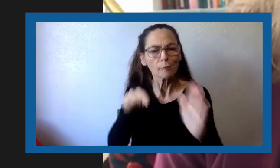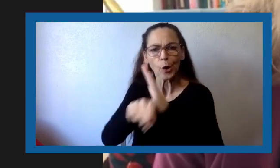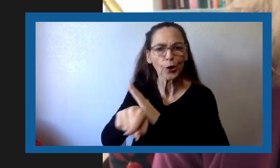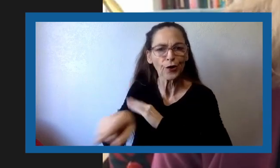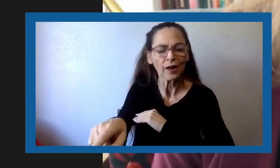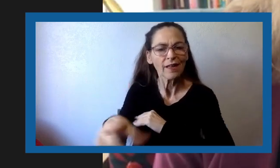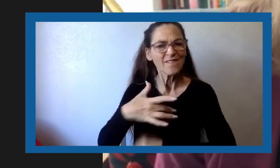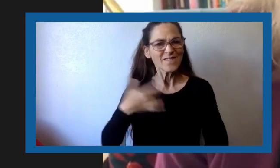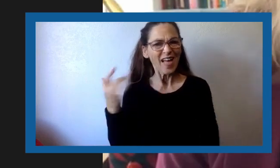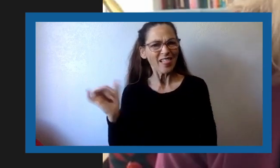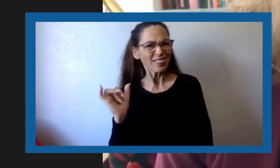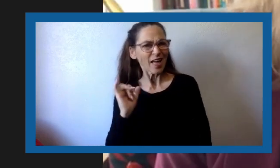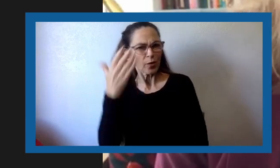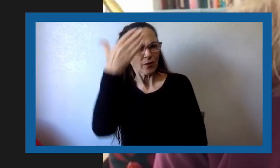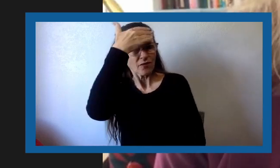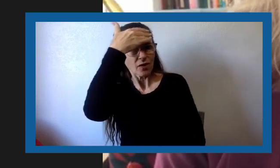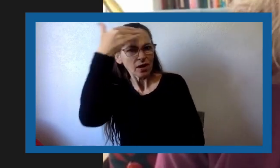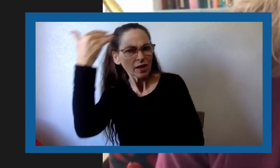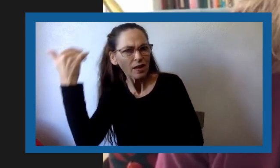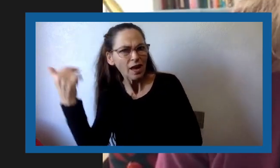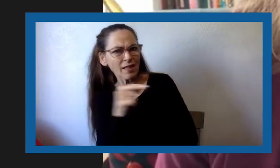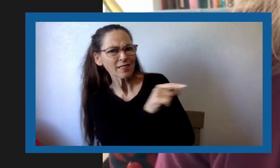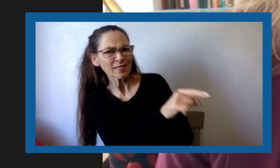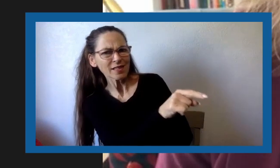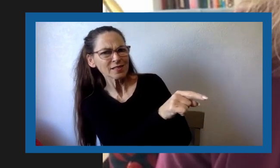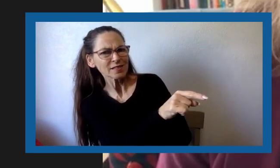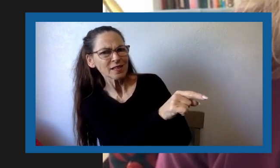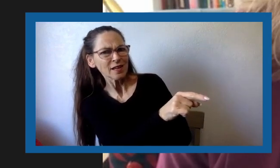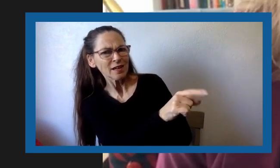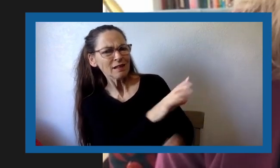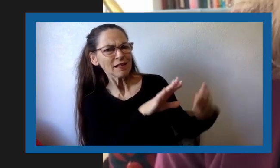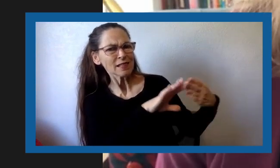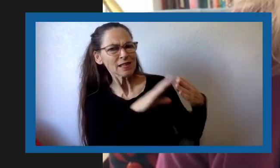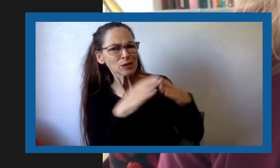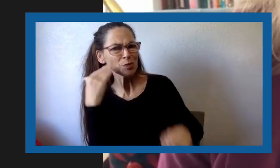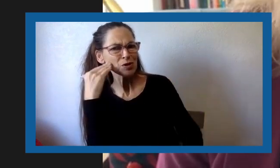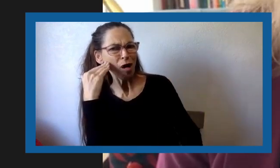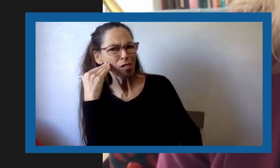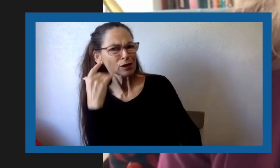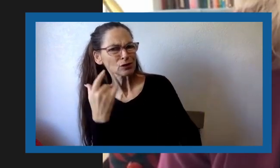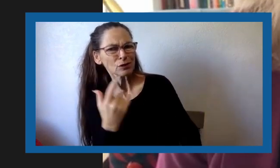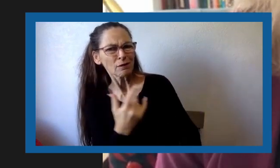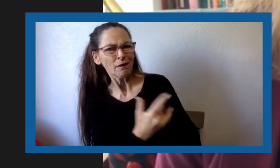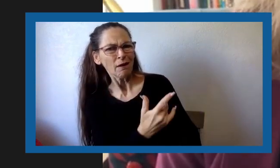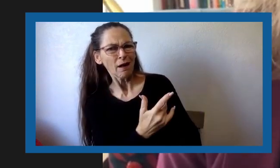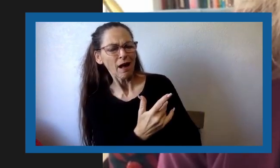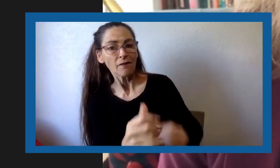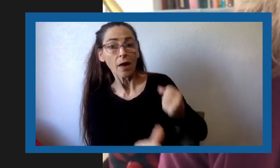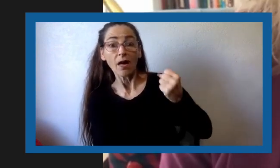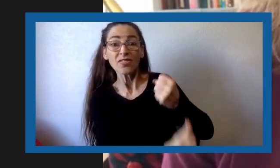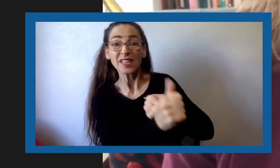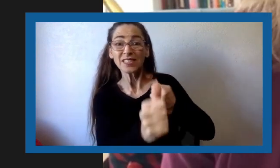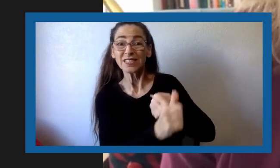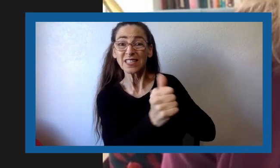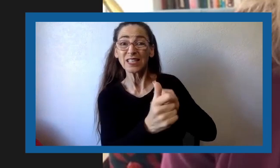it felt like we were forgetting this entire community knowledge of the dangers that were out